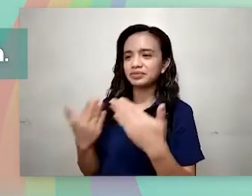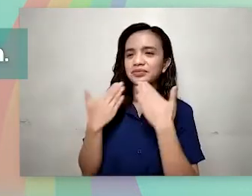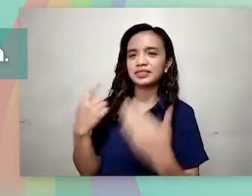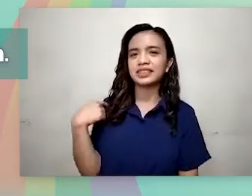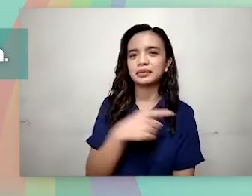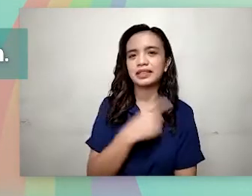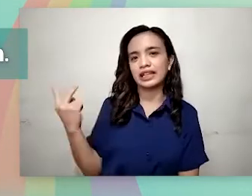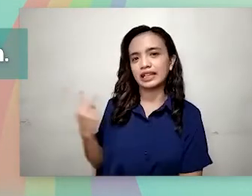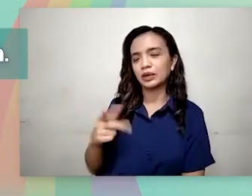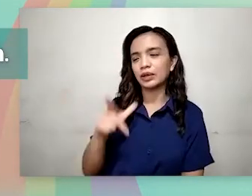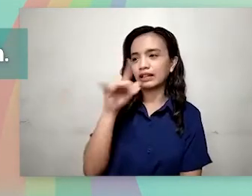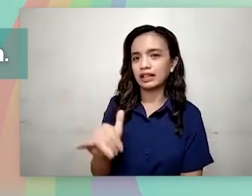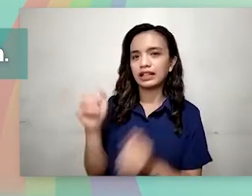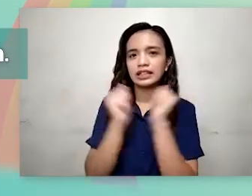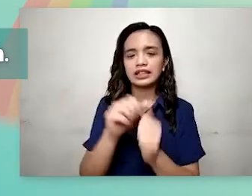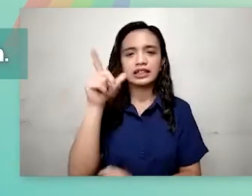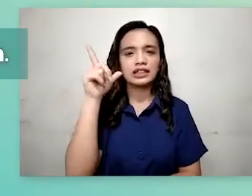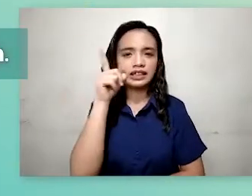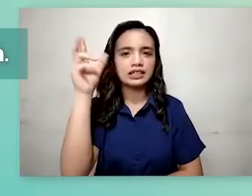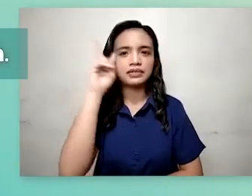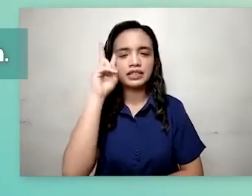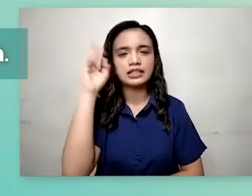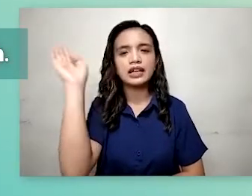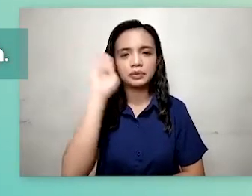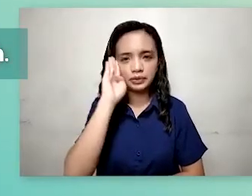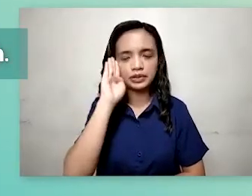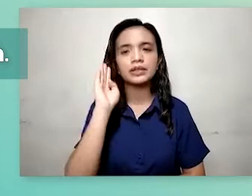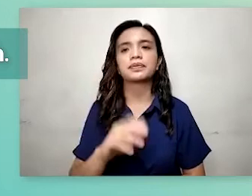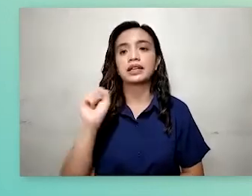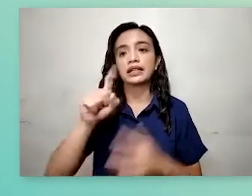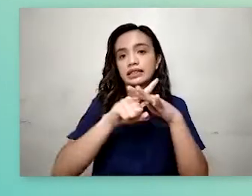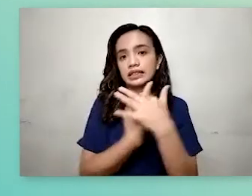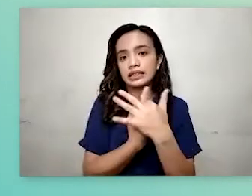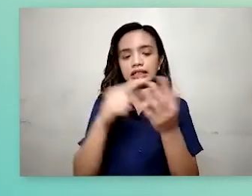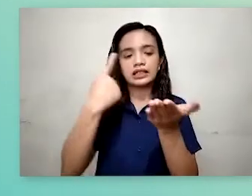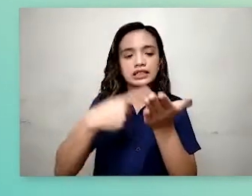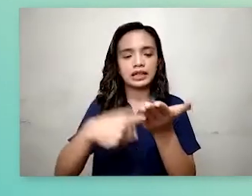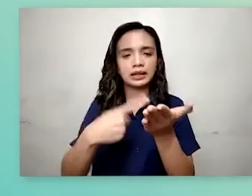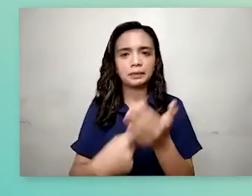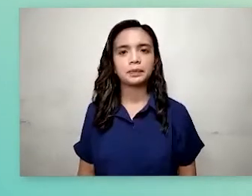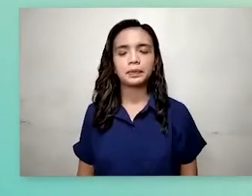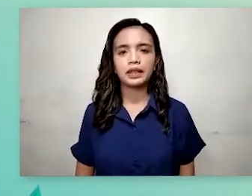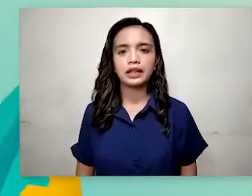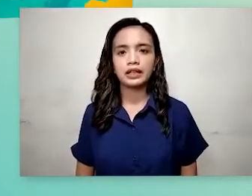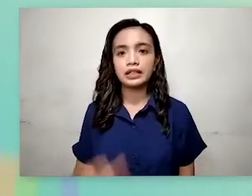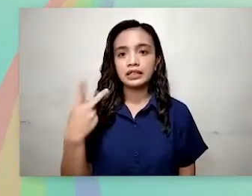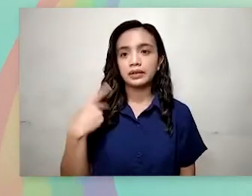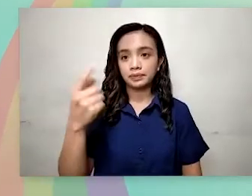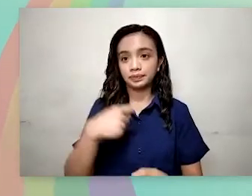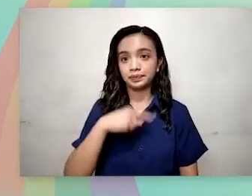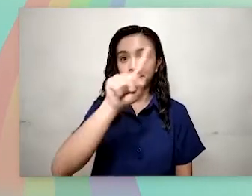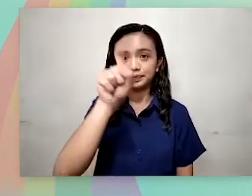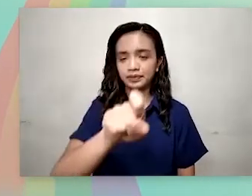very fortunate, Jonna, that we are joined today by Liza, Vince, and Butch. So let me start off our discussion. Let me pose